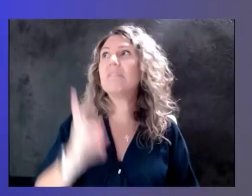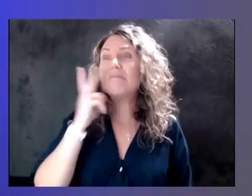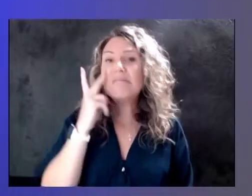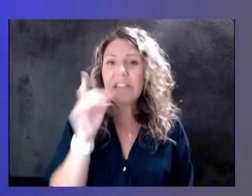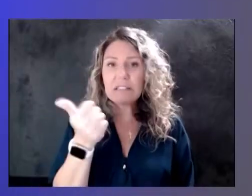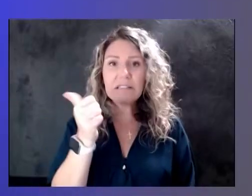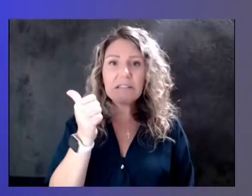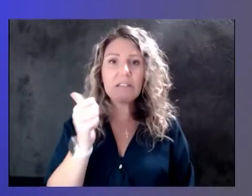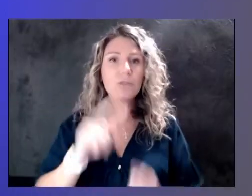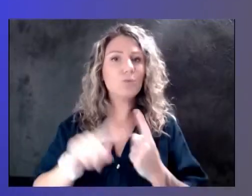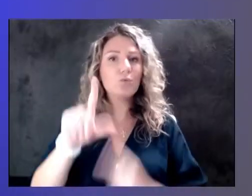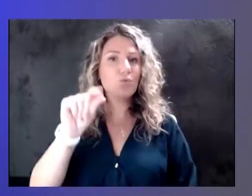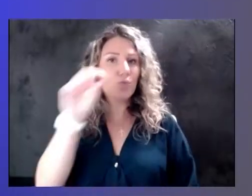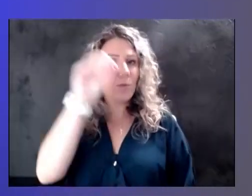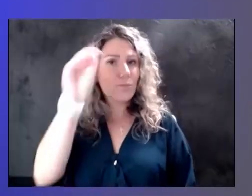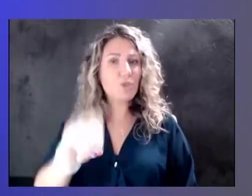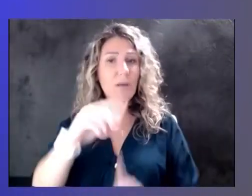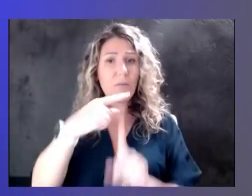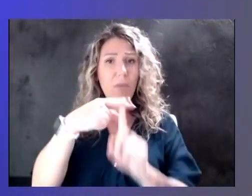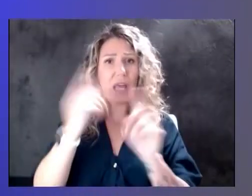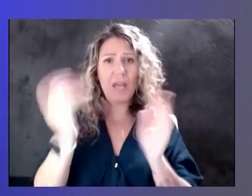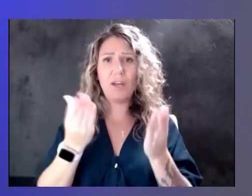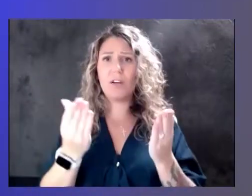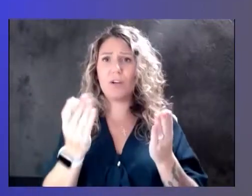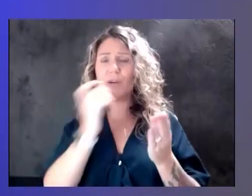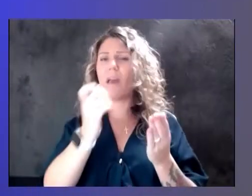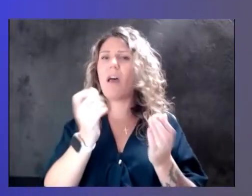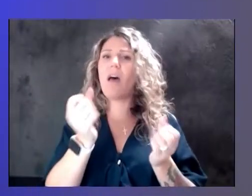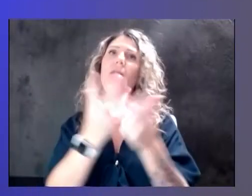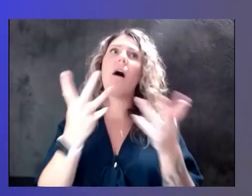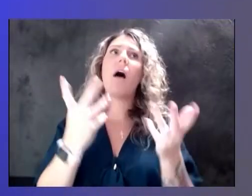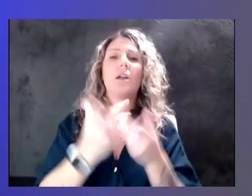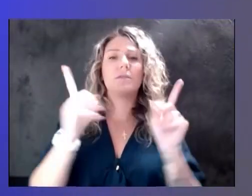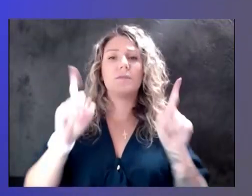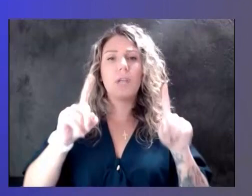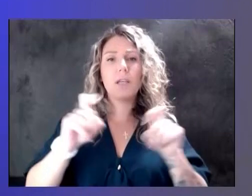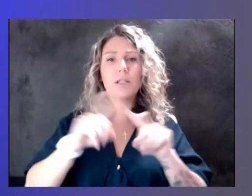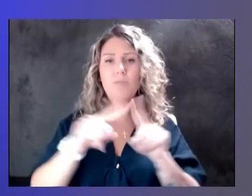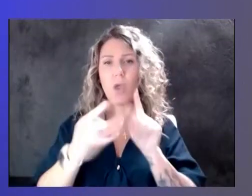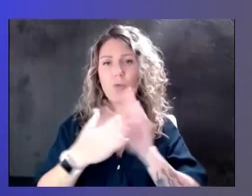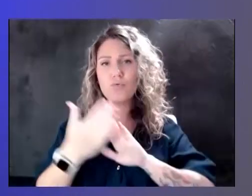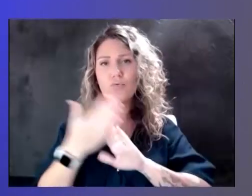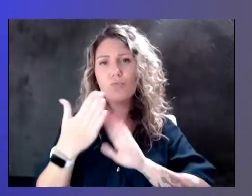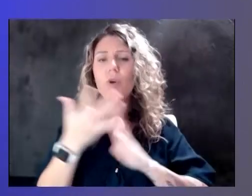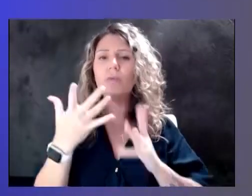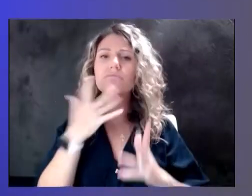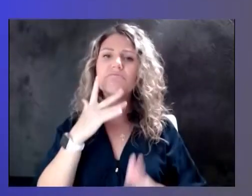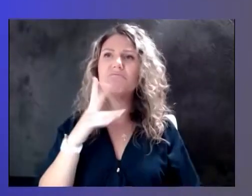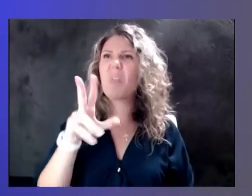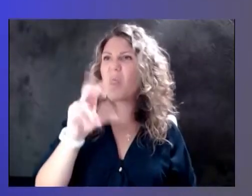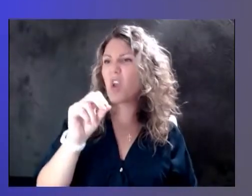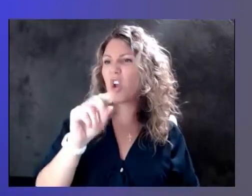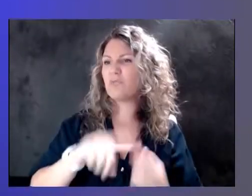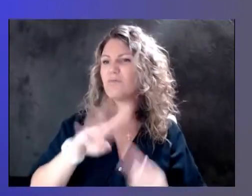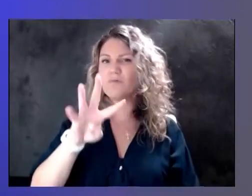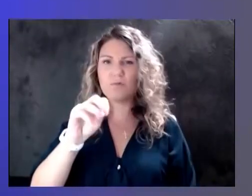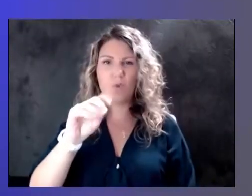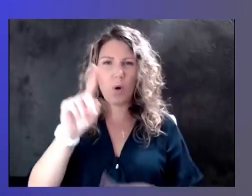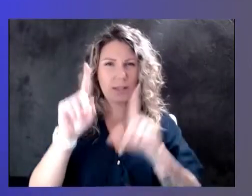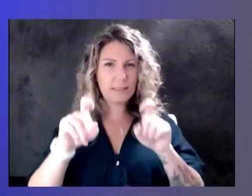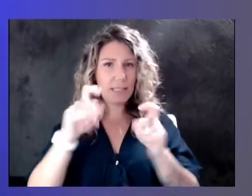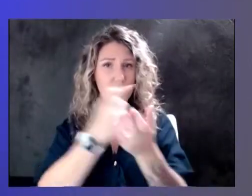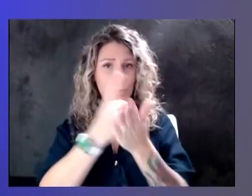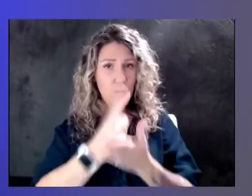positivity here. Not doing a ton of testing, but running 30, 40, 50 tests a week for that. I